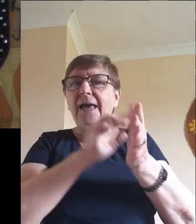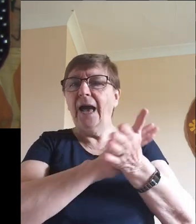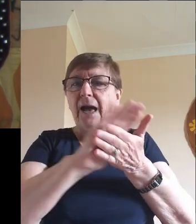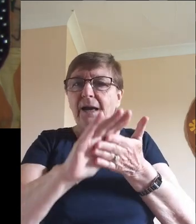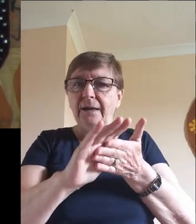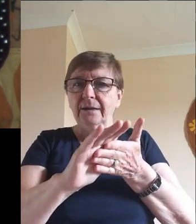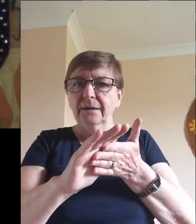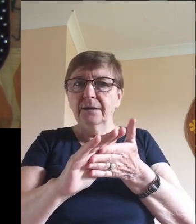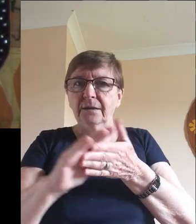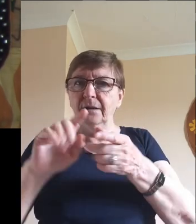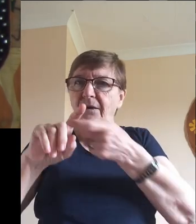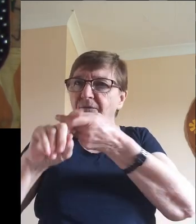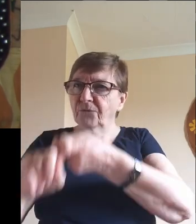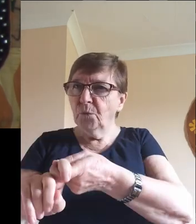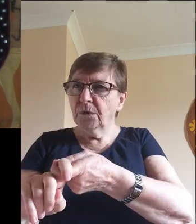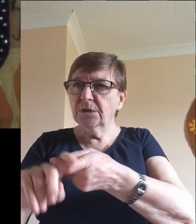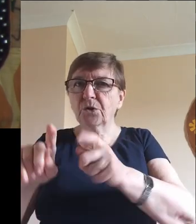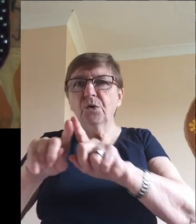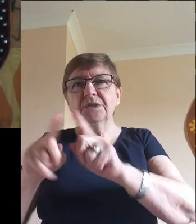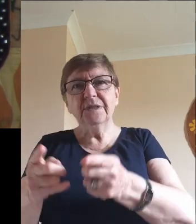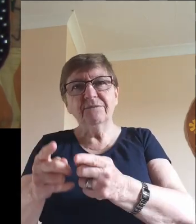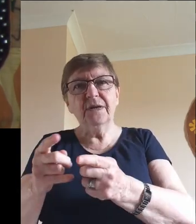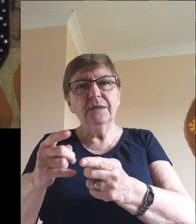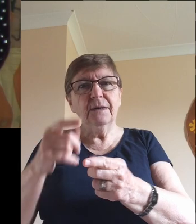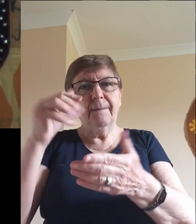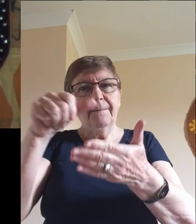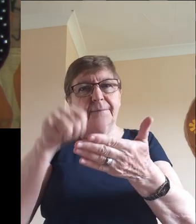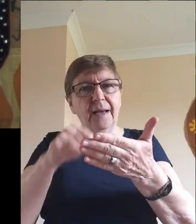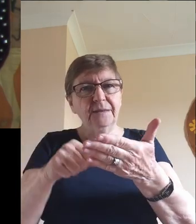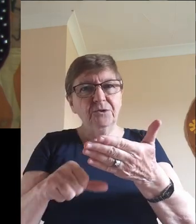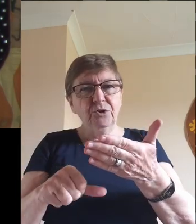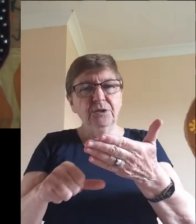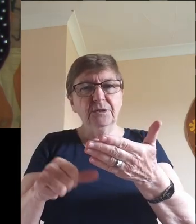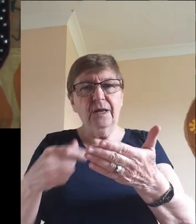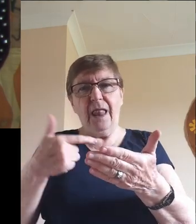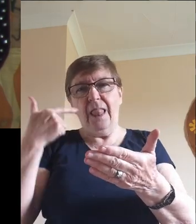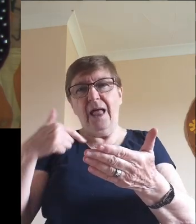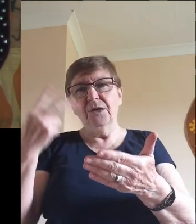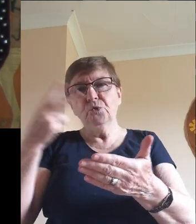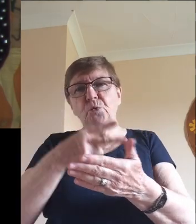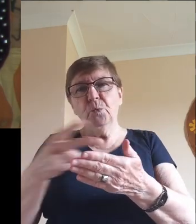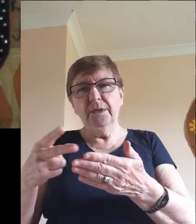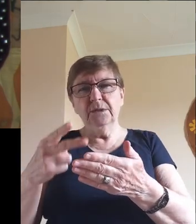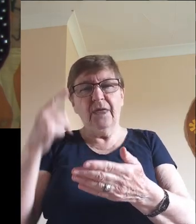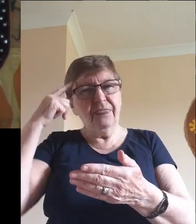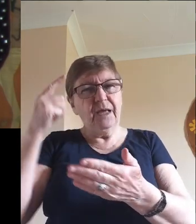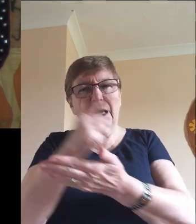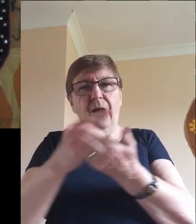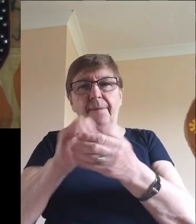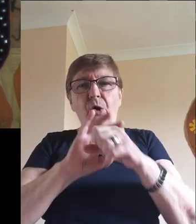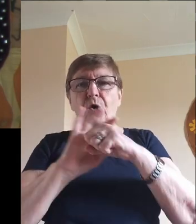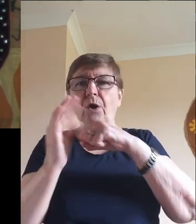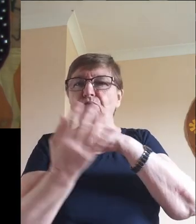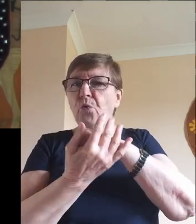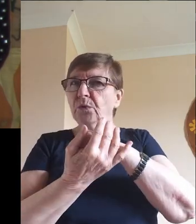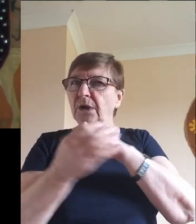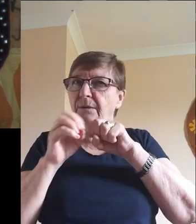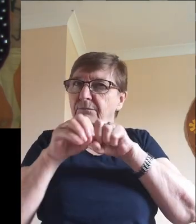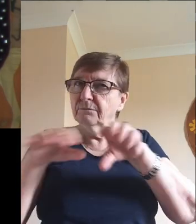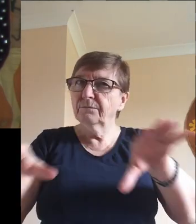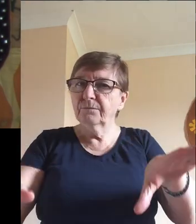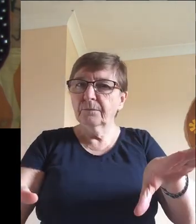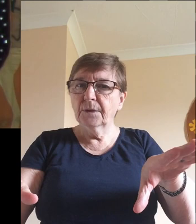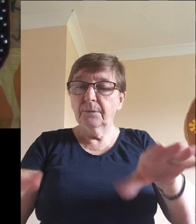focusing on particular passages and thinking about them in the light of the coronavirus epidemic. But today we want to